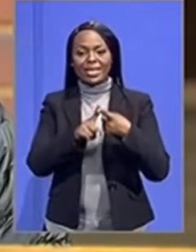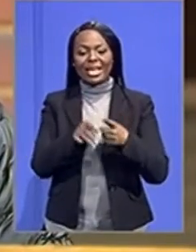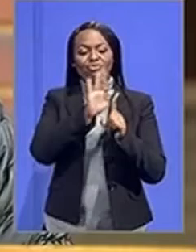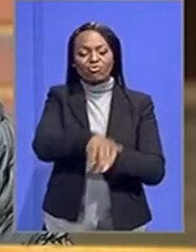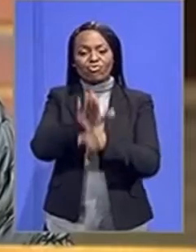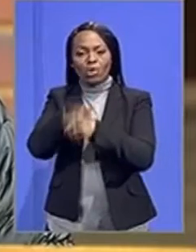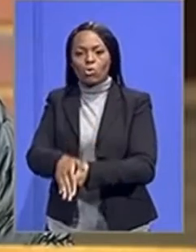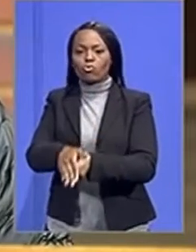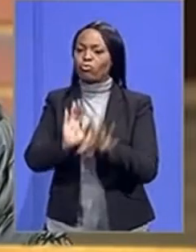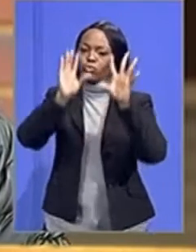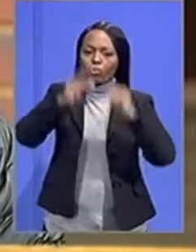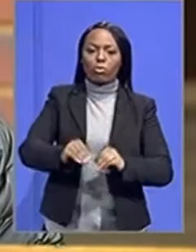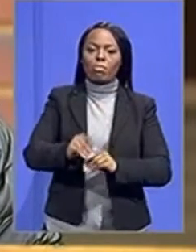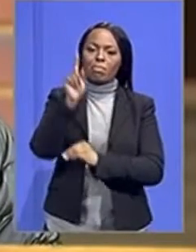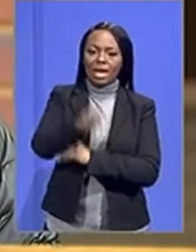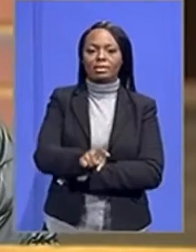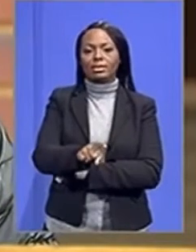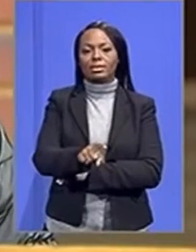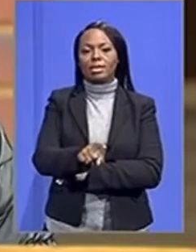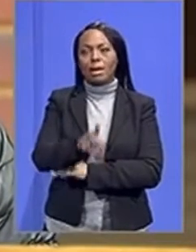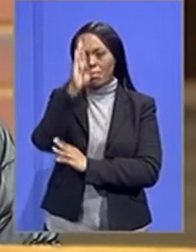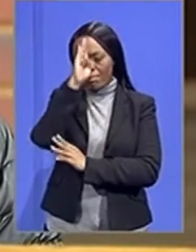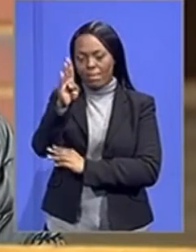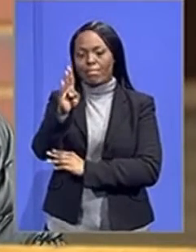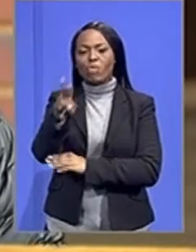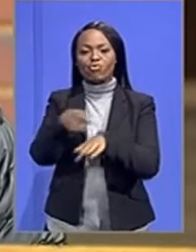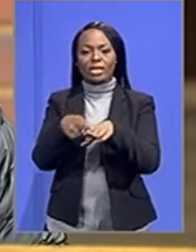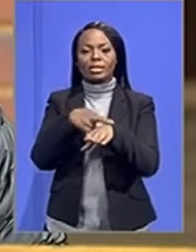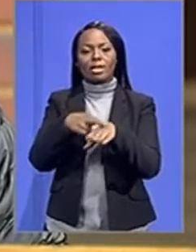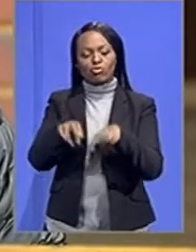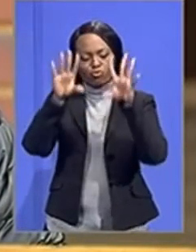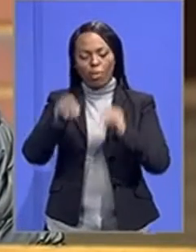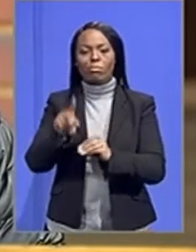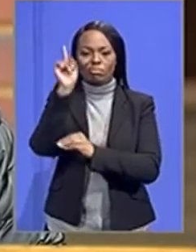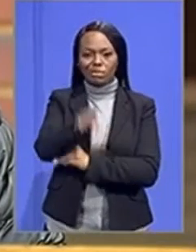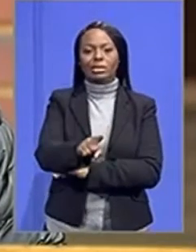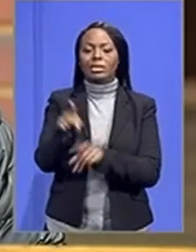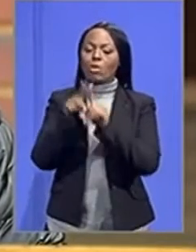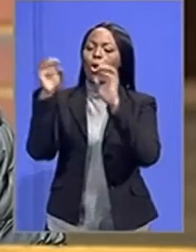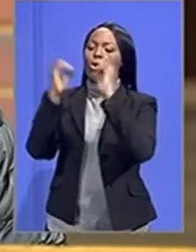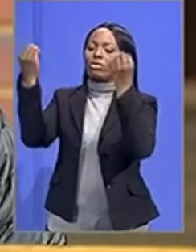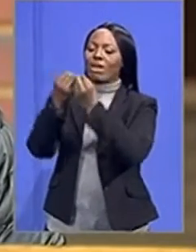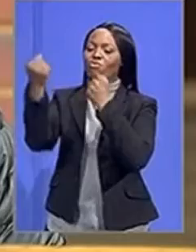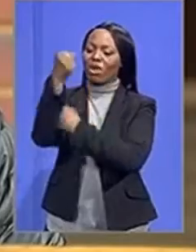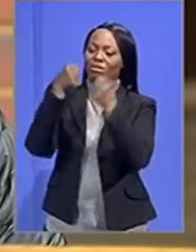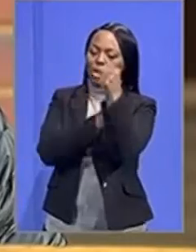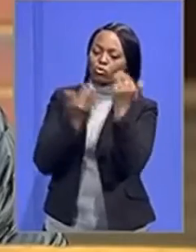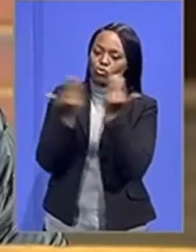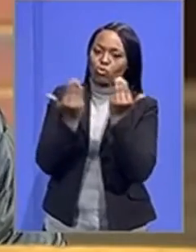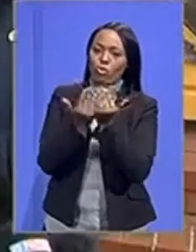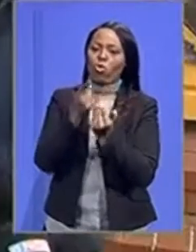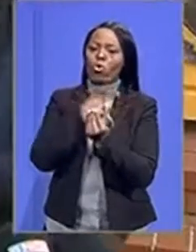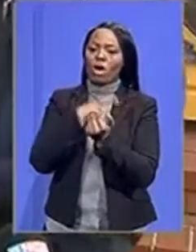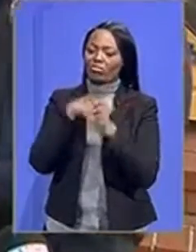discrimination, addressing interpersonal and institutional racism, as well as the organizational culture which tolerates